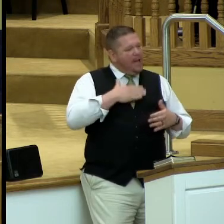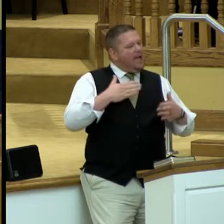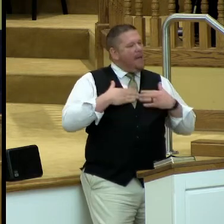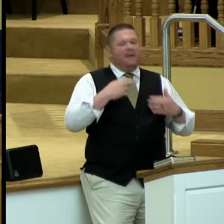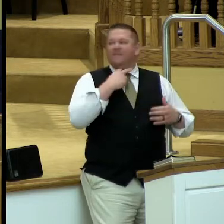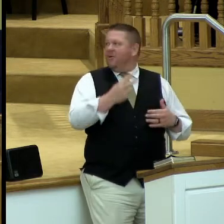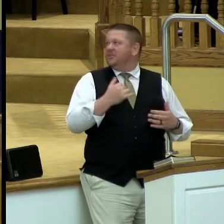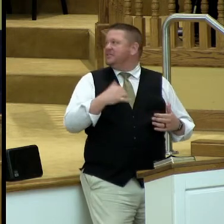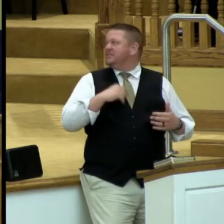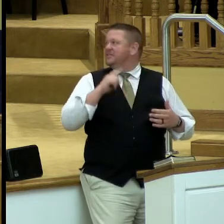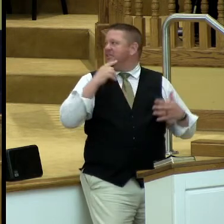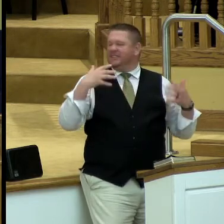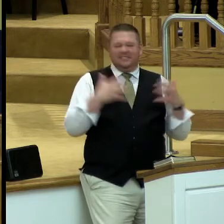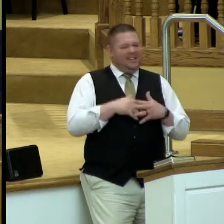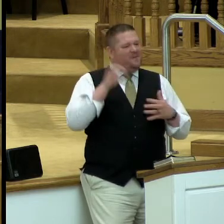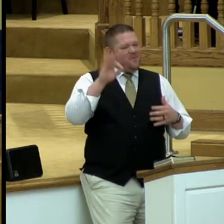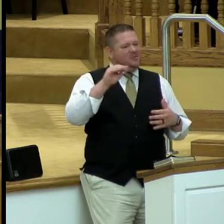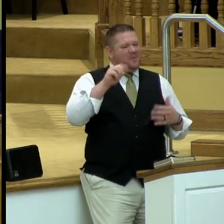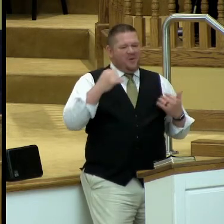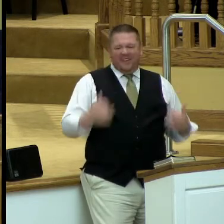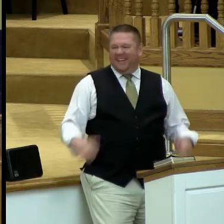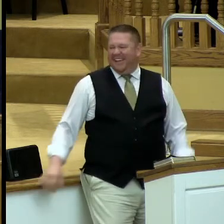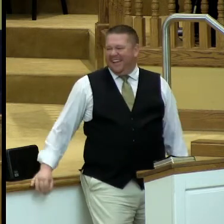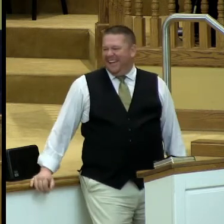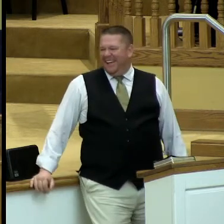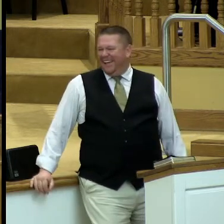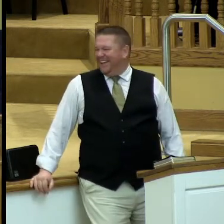happy voice. I'm real scared for each one of you.